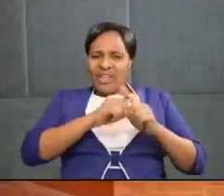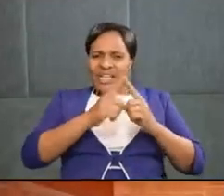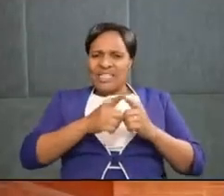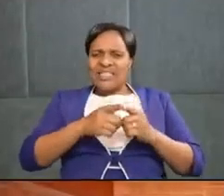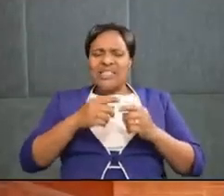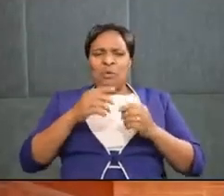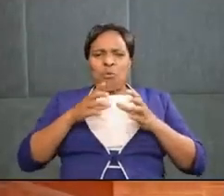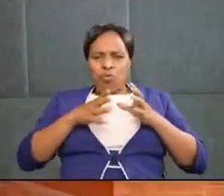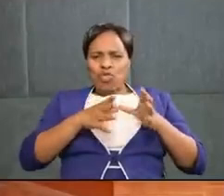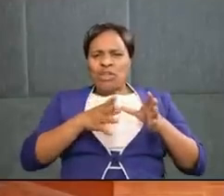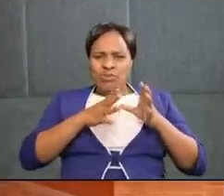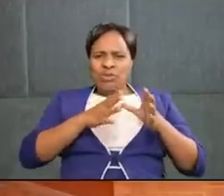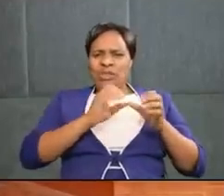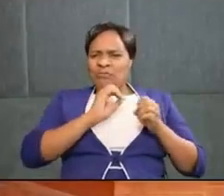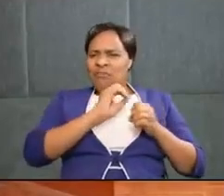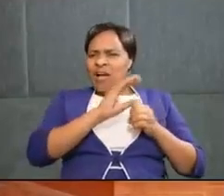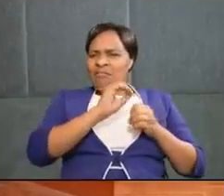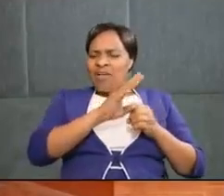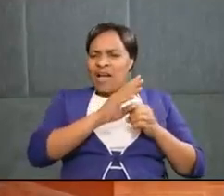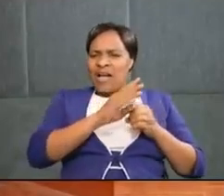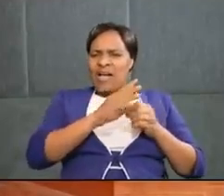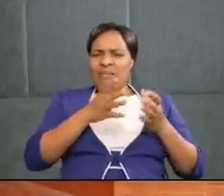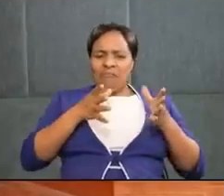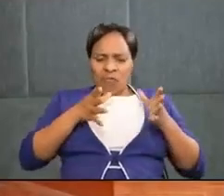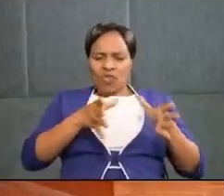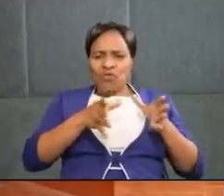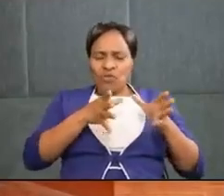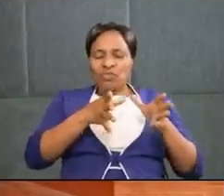and further to the fort.